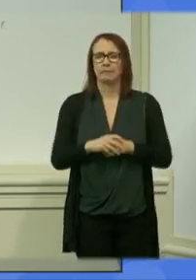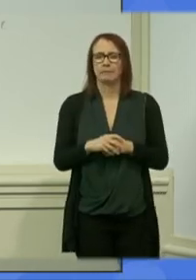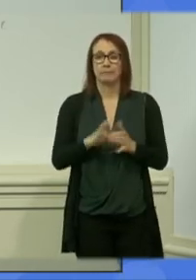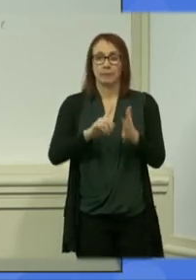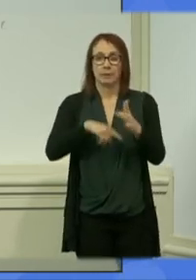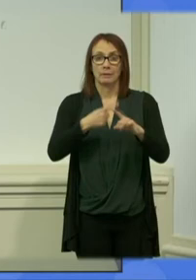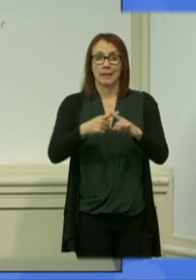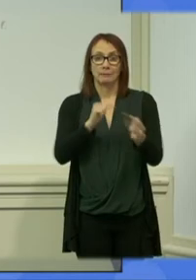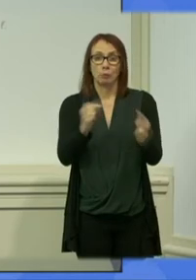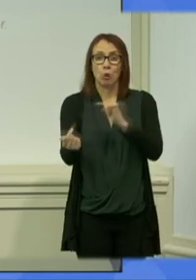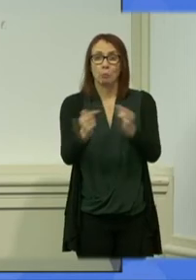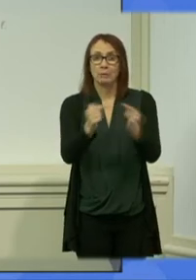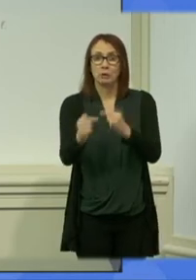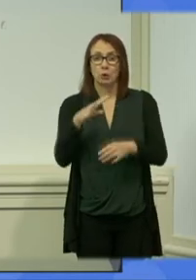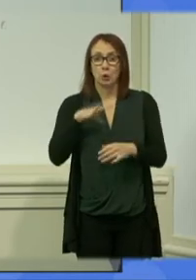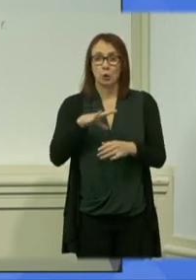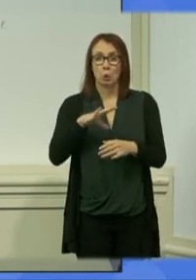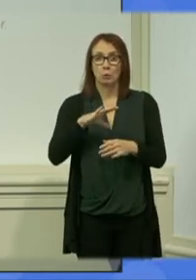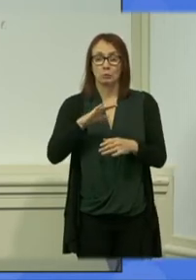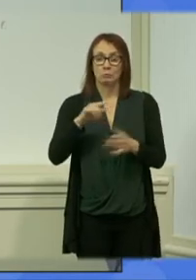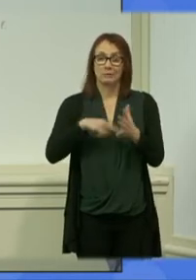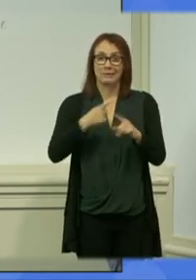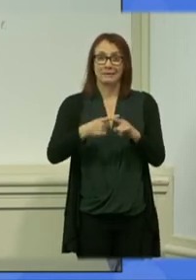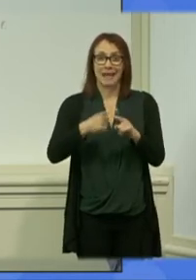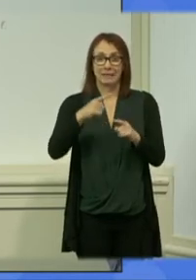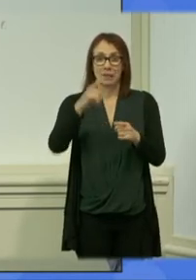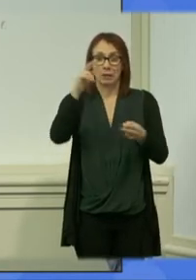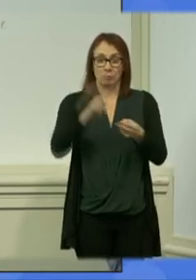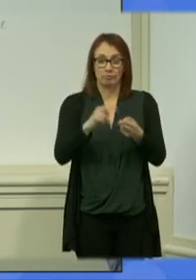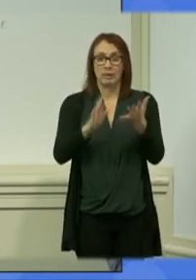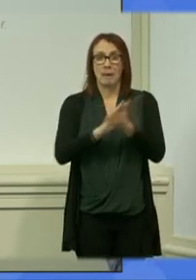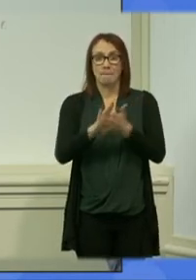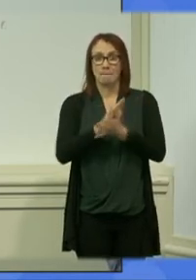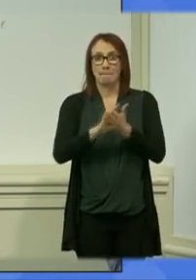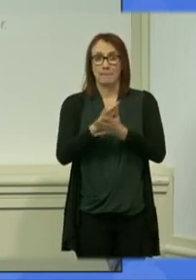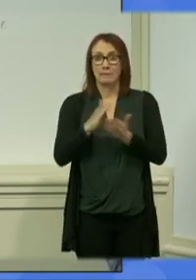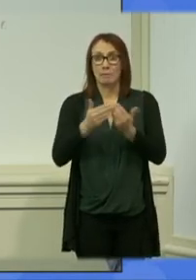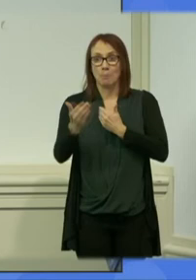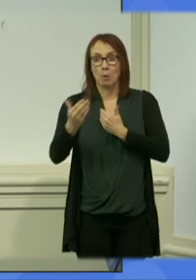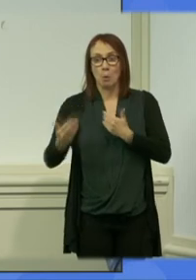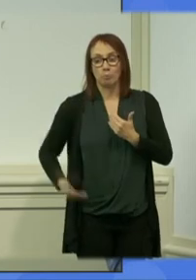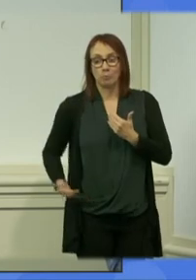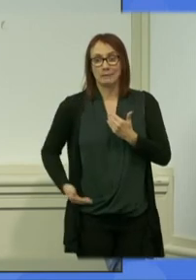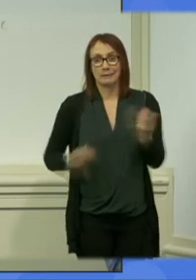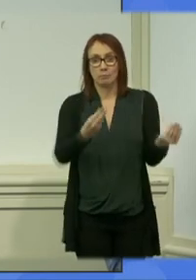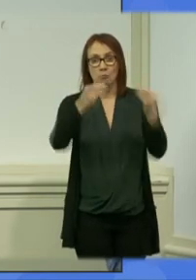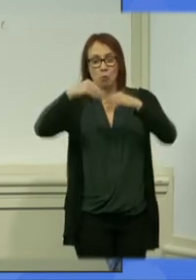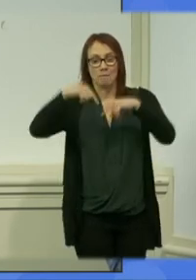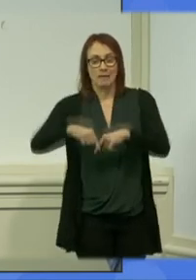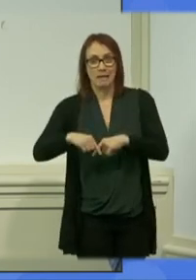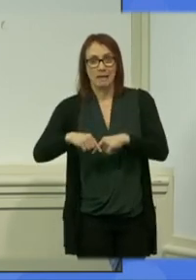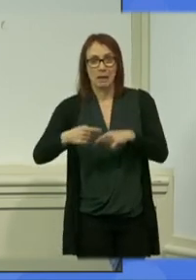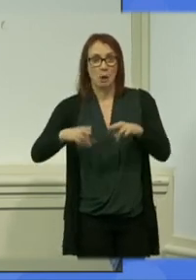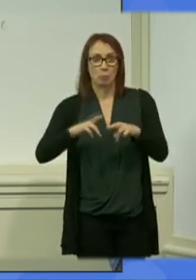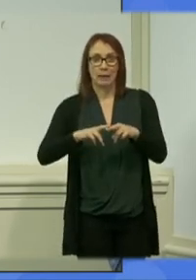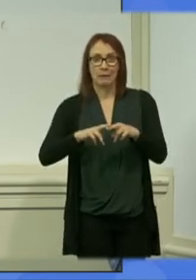want to set low rates to bring business in? Maybe the neighbours are going to do the same and set their rates lower, so you've lost that edge and